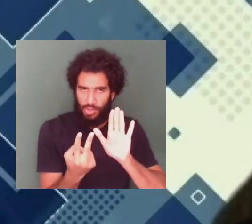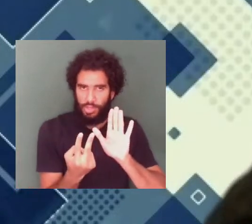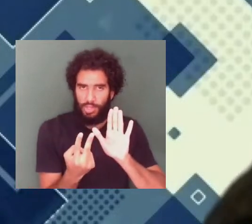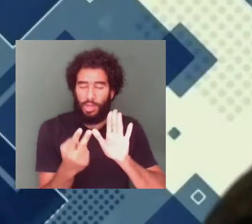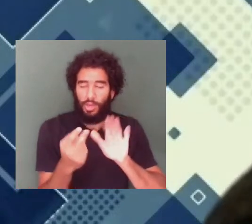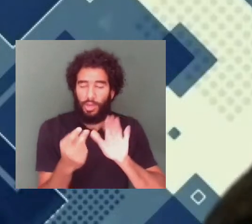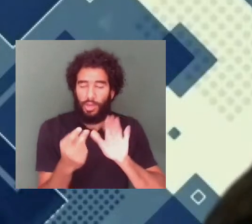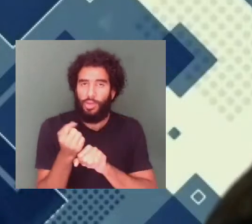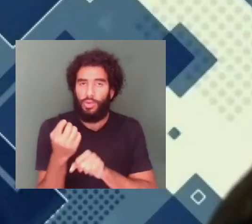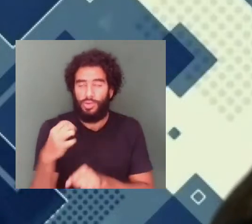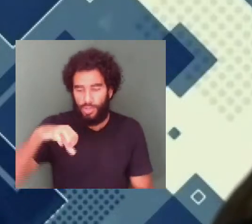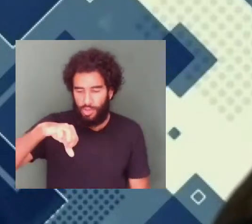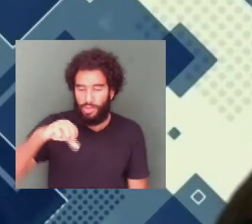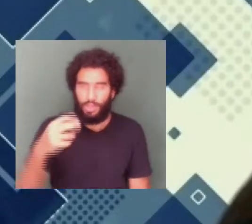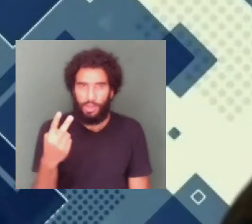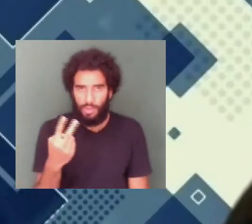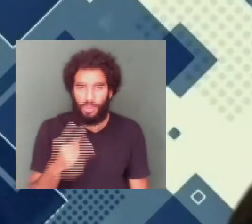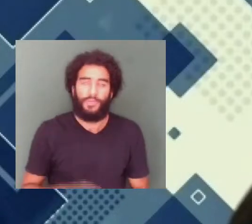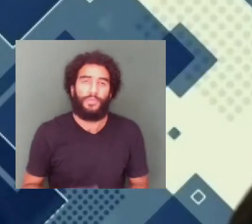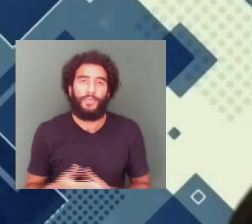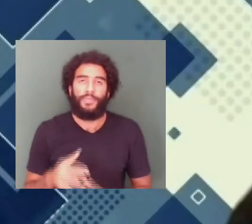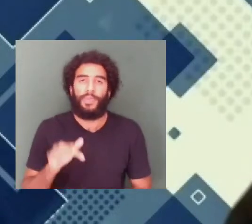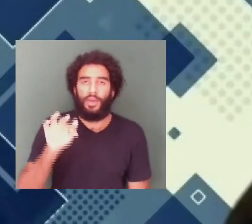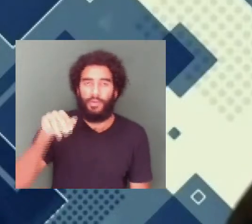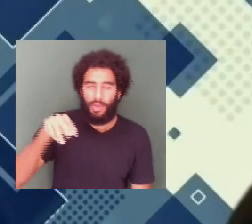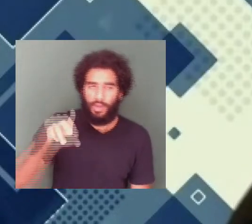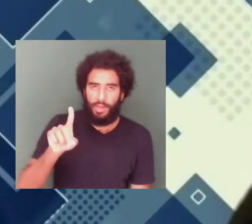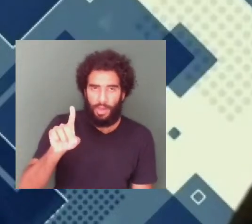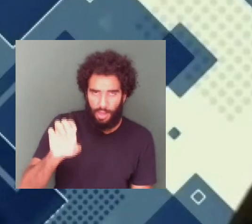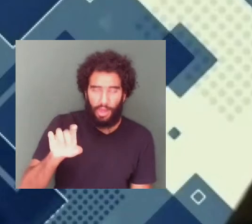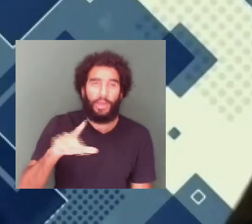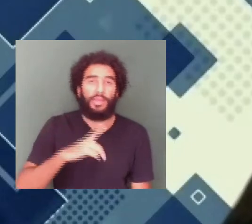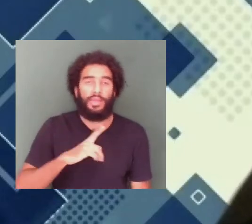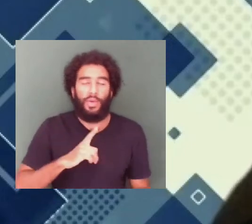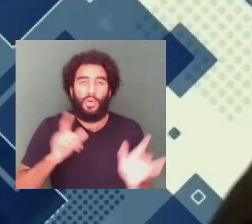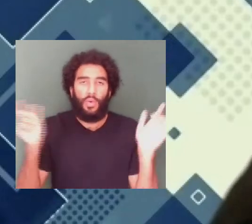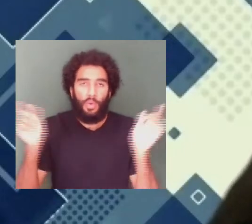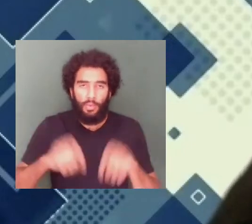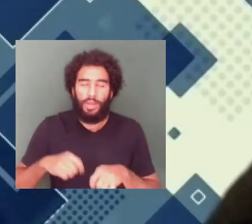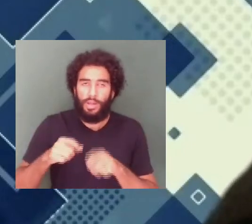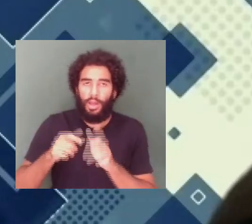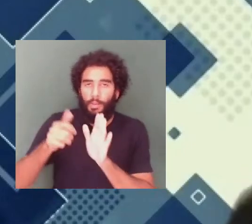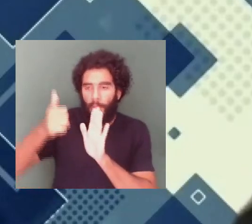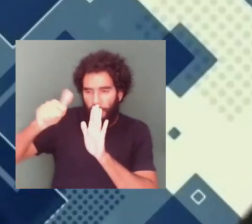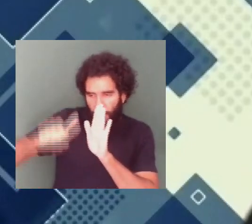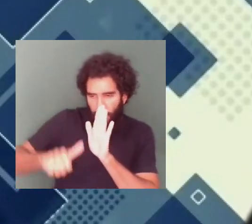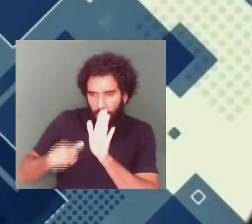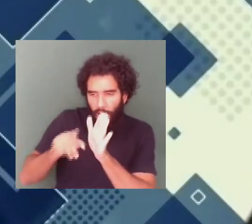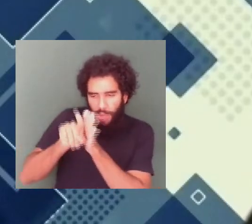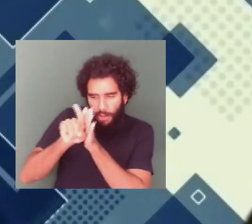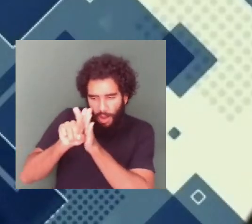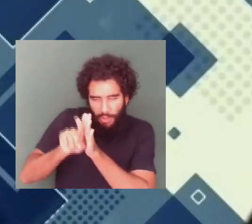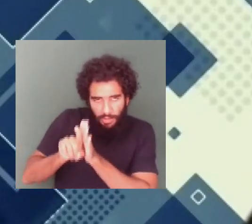surveillance. So SNBS, our system, has the competency